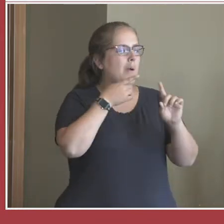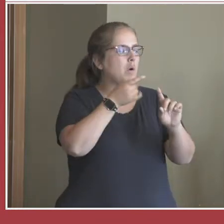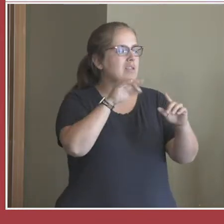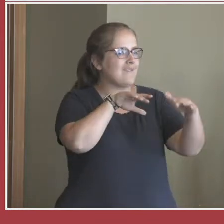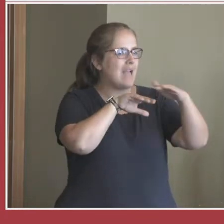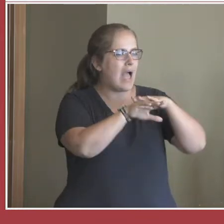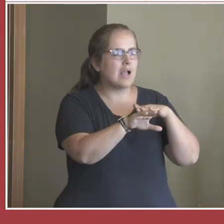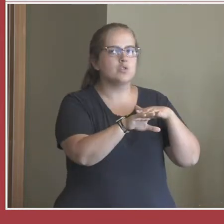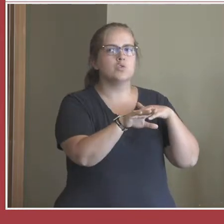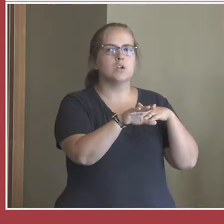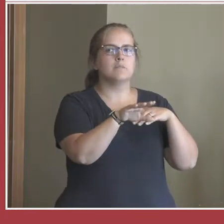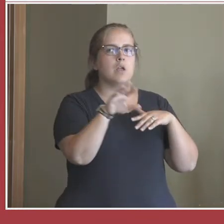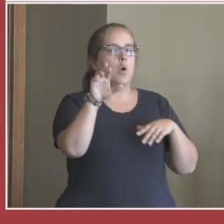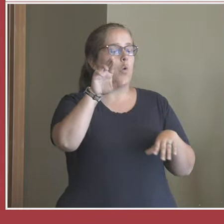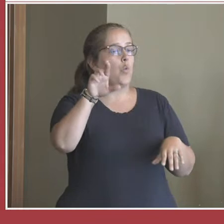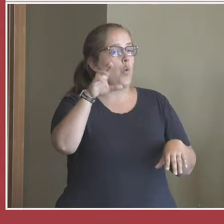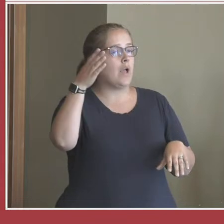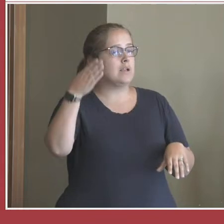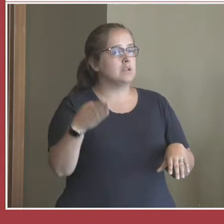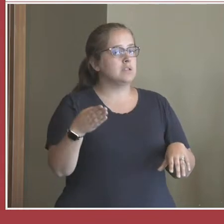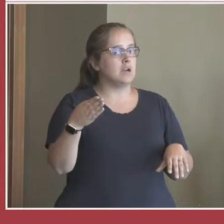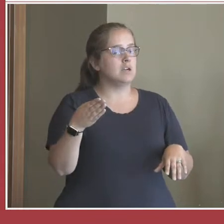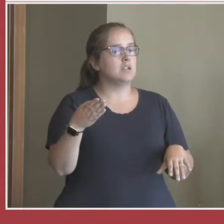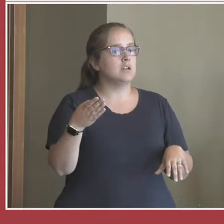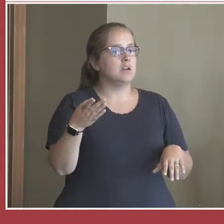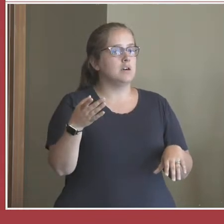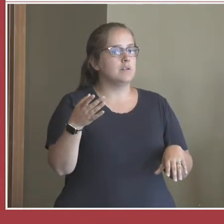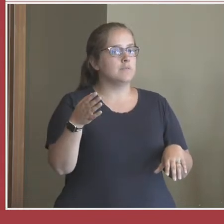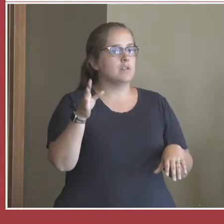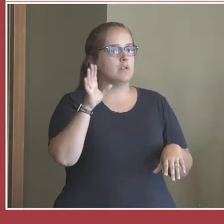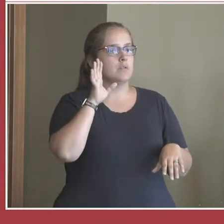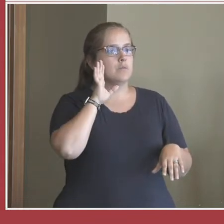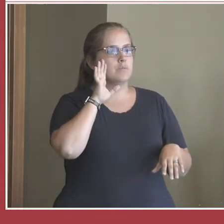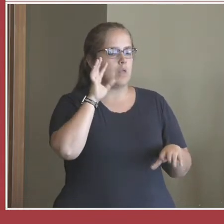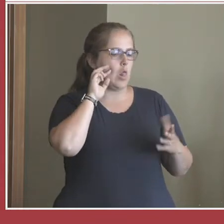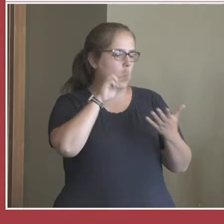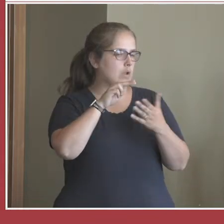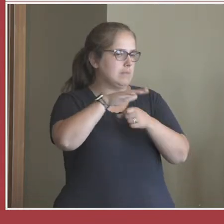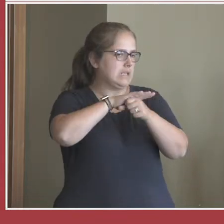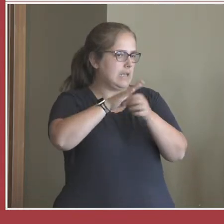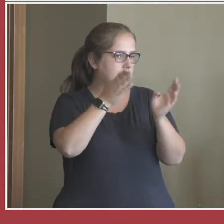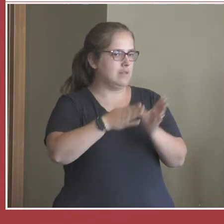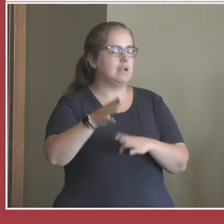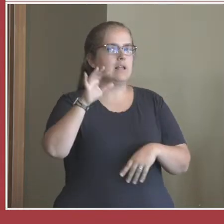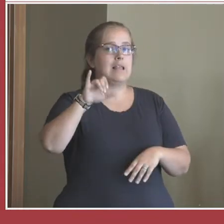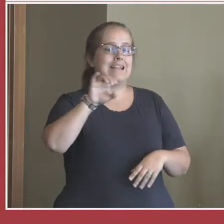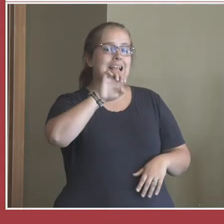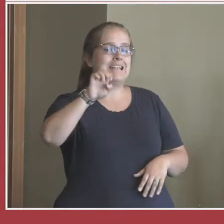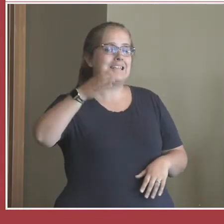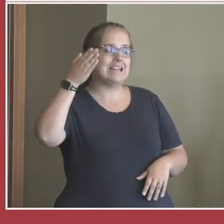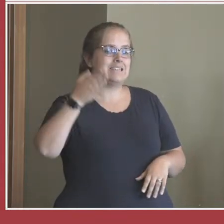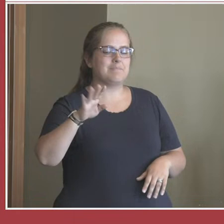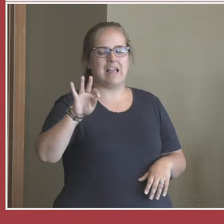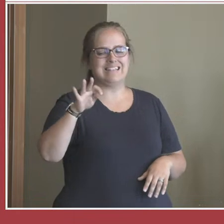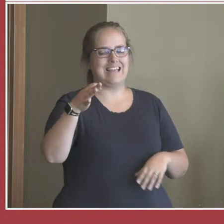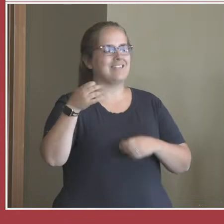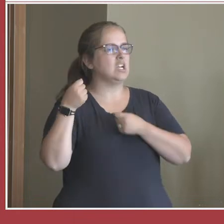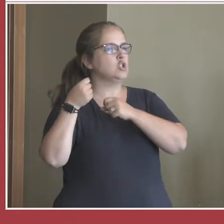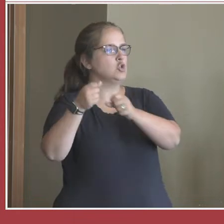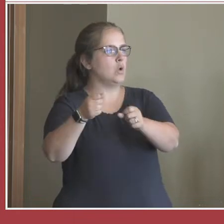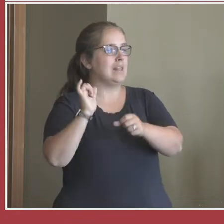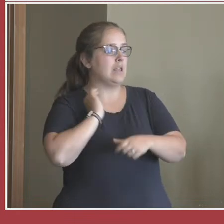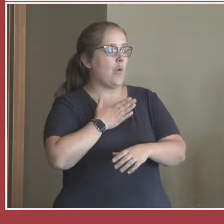entry. On the right-hand side, which is on, we'll look at a site plan in a second, but that is on the east side, or 9th Street. That